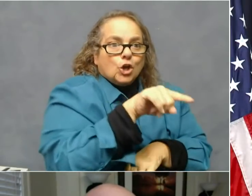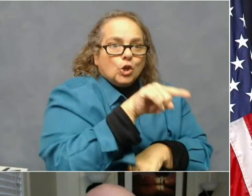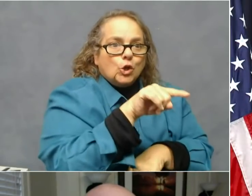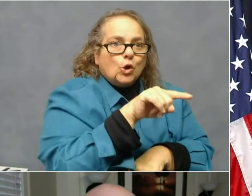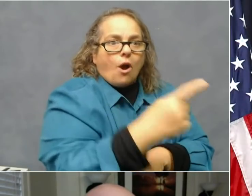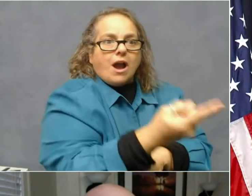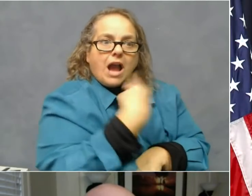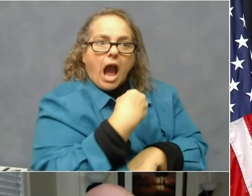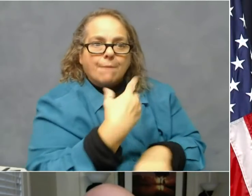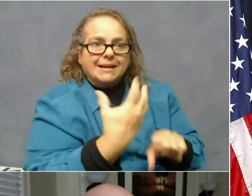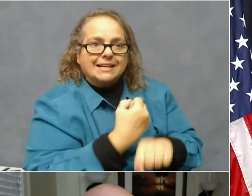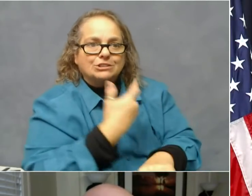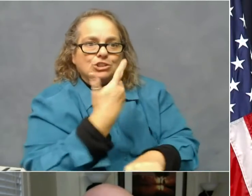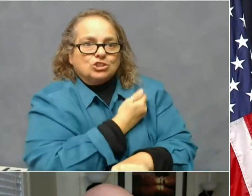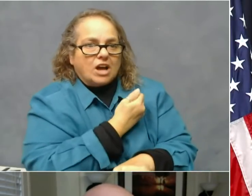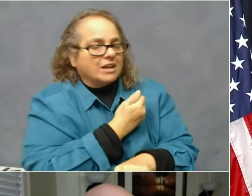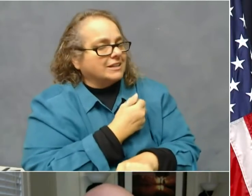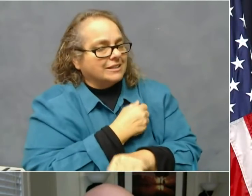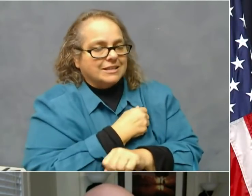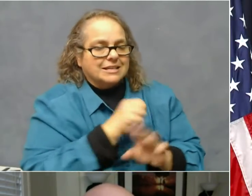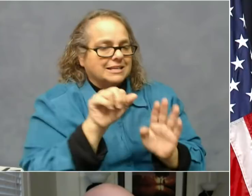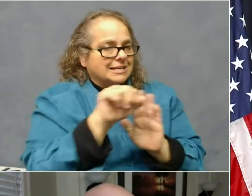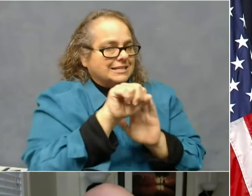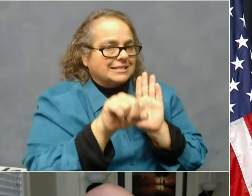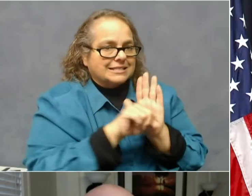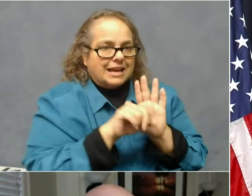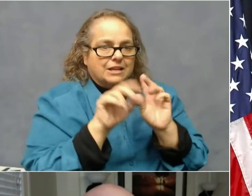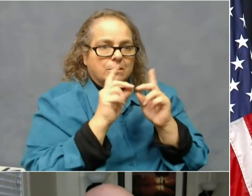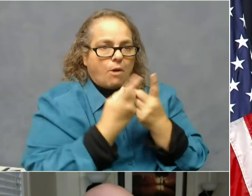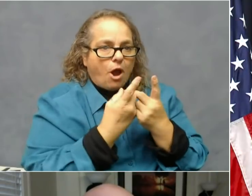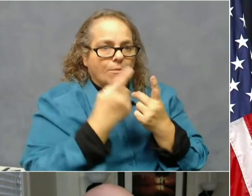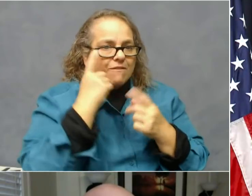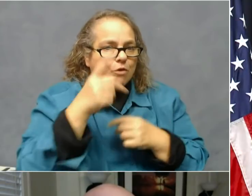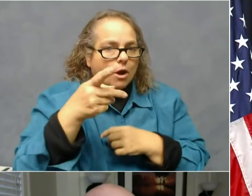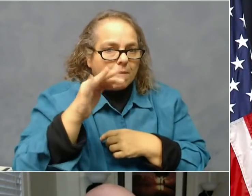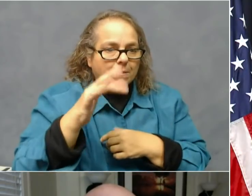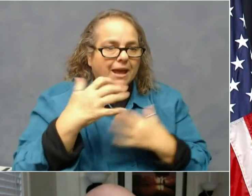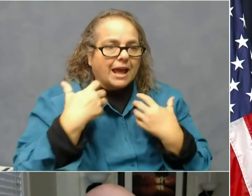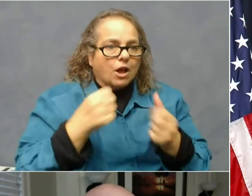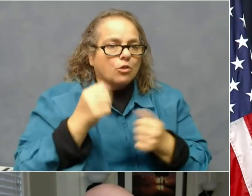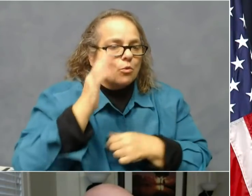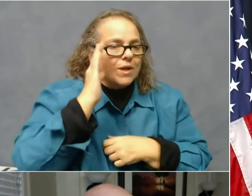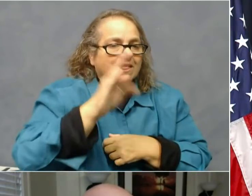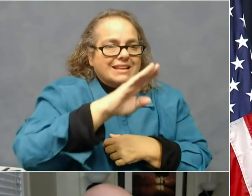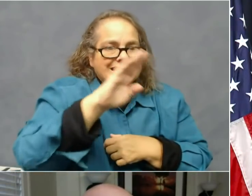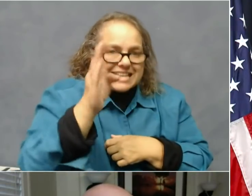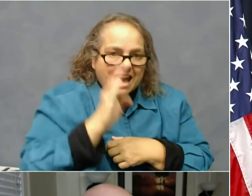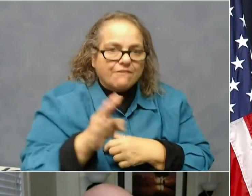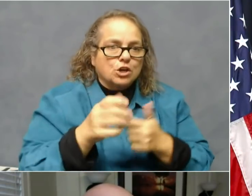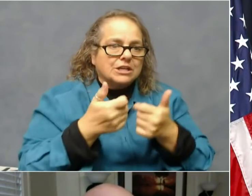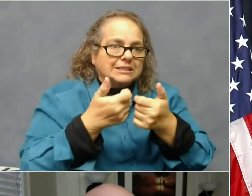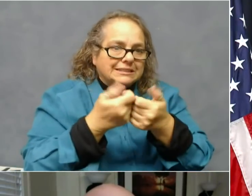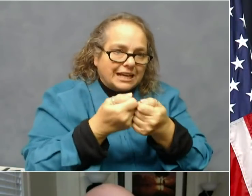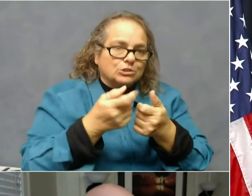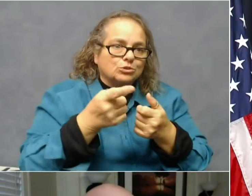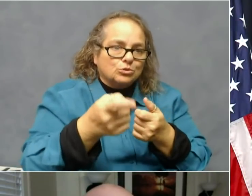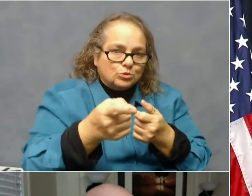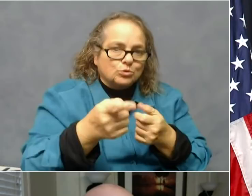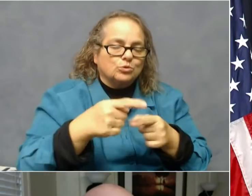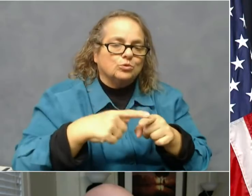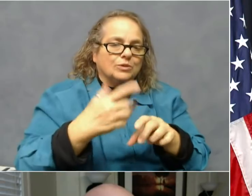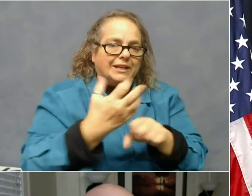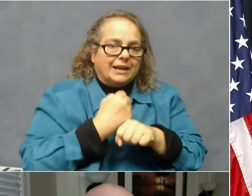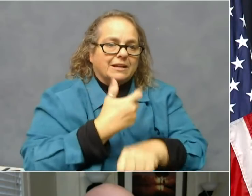The State Department for Public Health will not text you inviting you to get vaccine. So please do not respond to